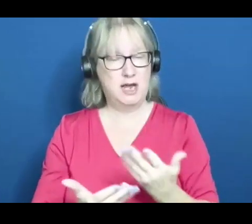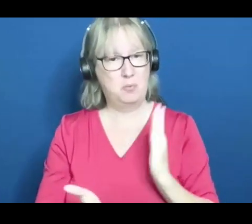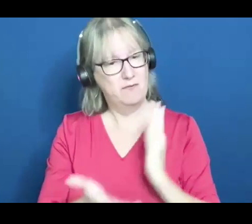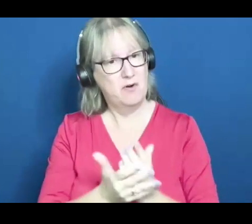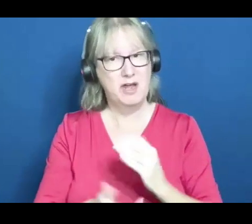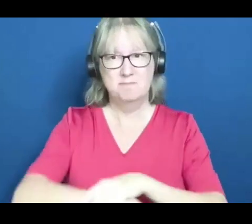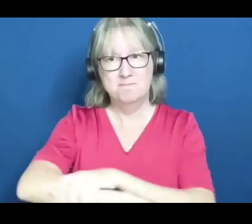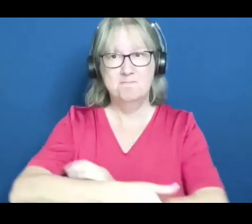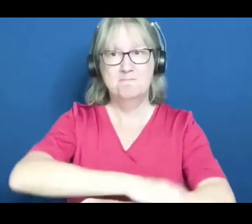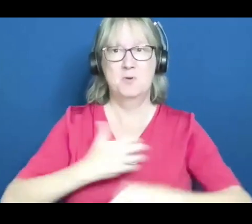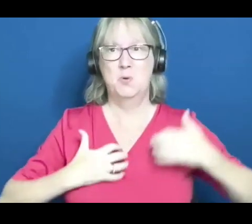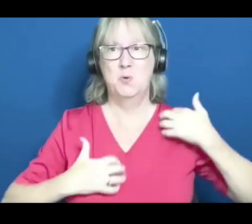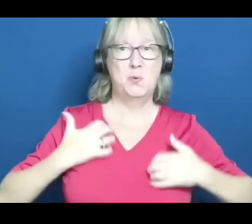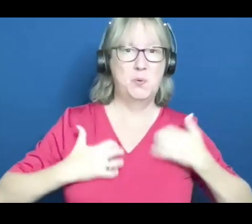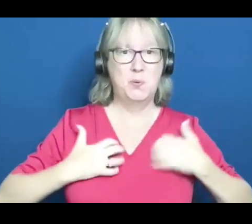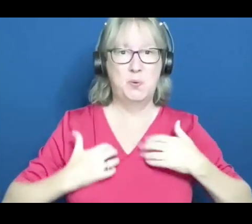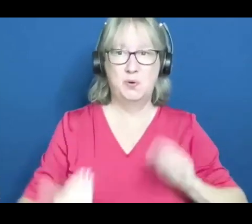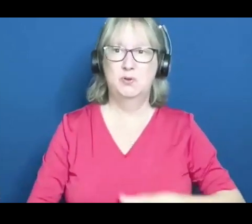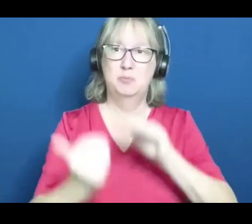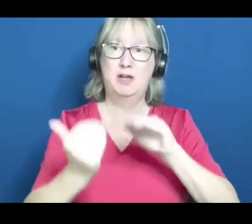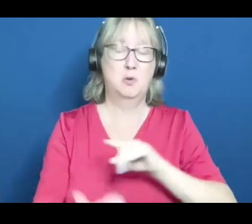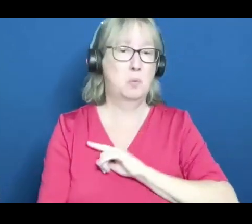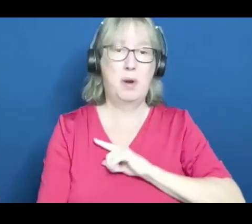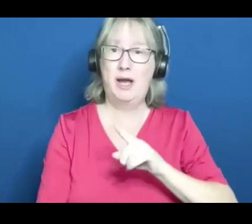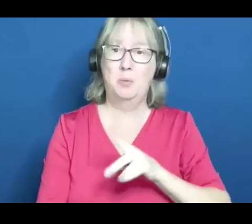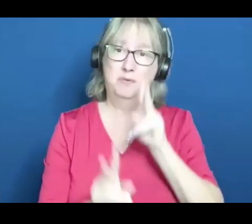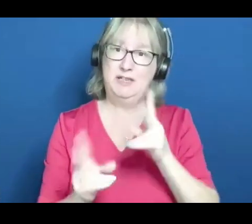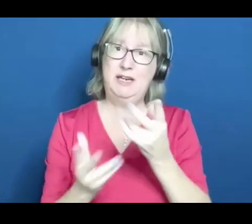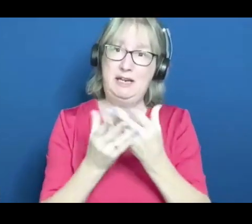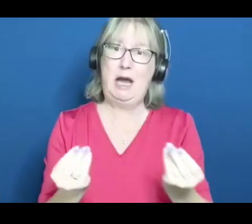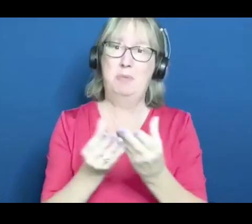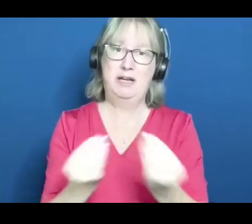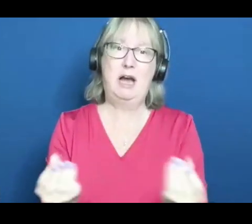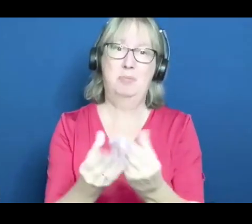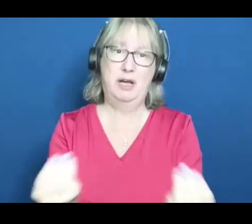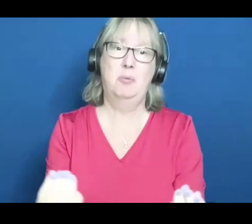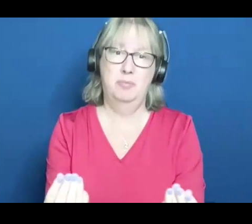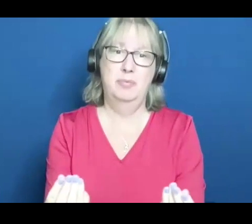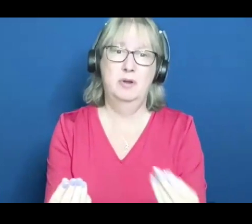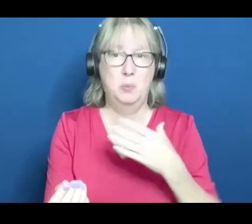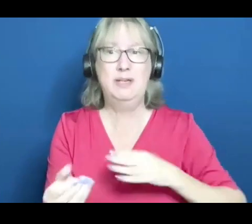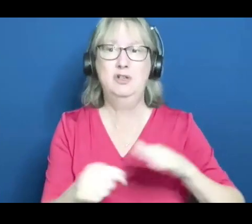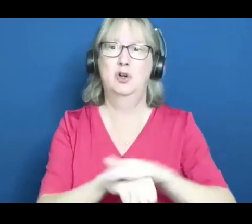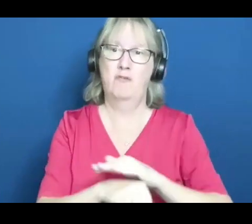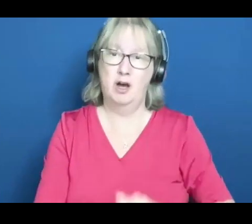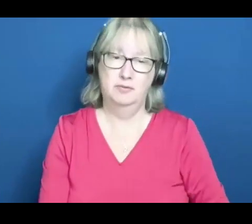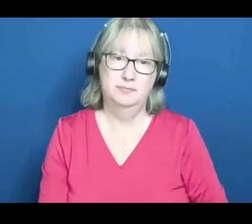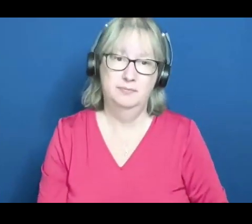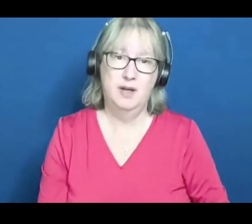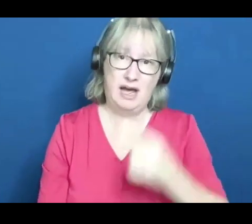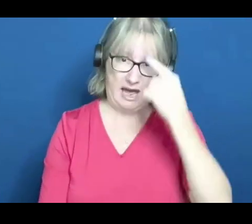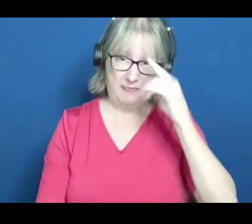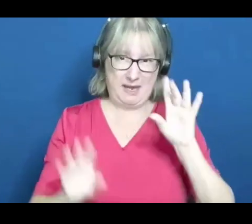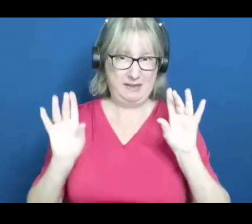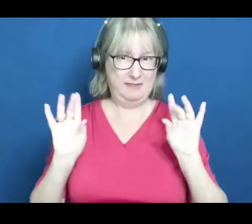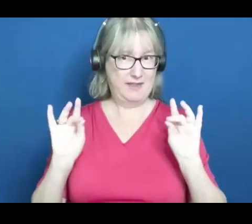potential to meet this need. It's an unmet need as far as we're concerned right now. So I think that's about as much